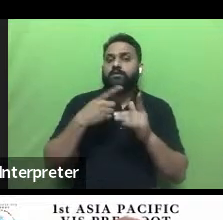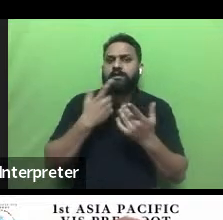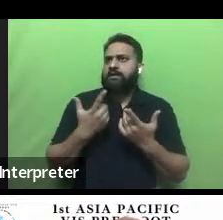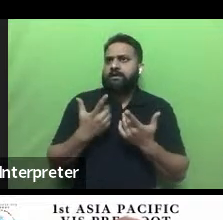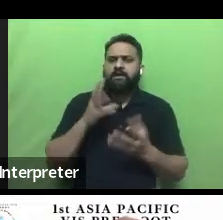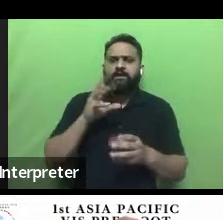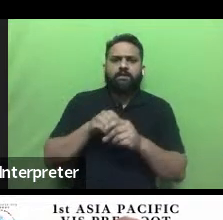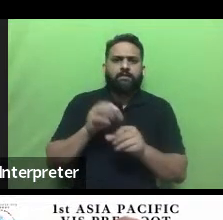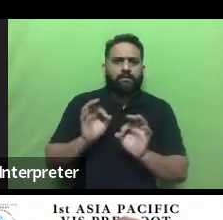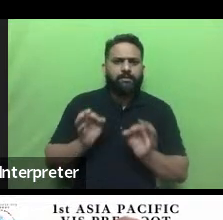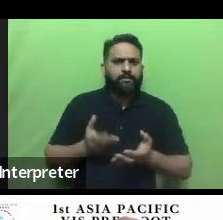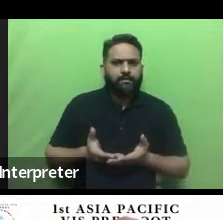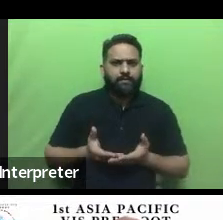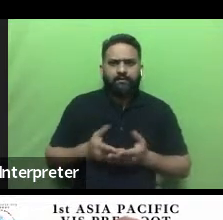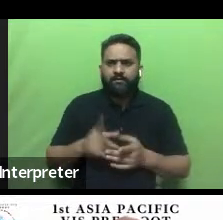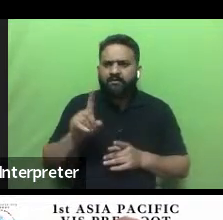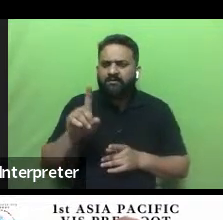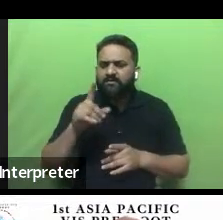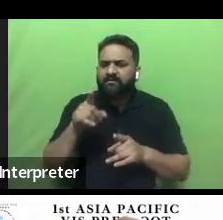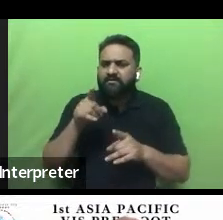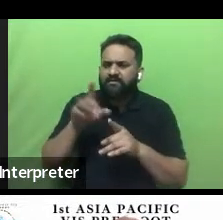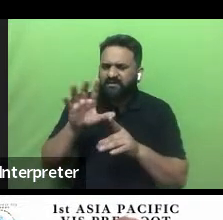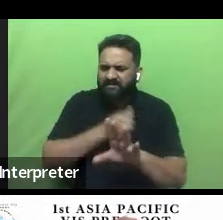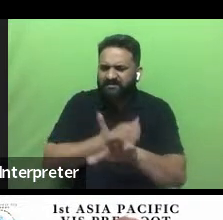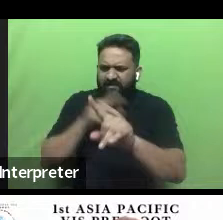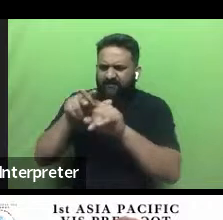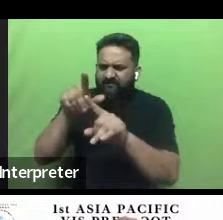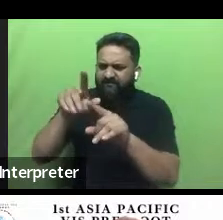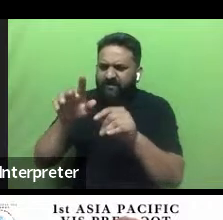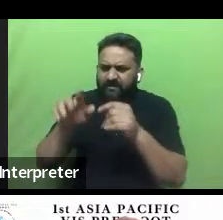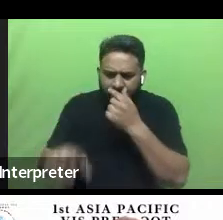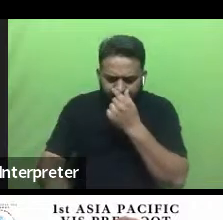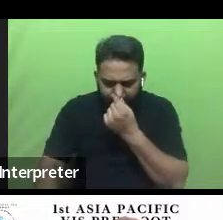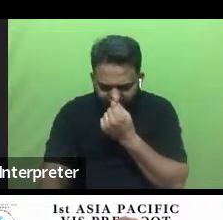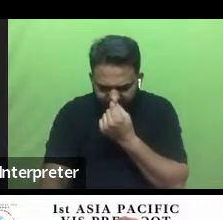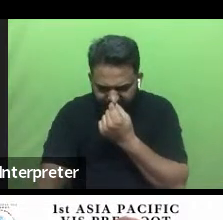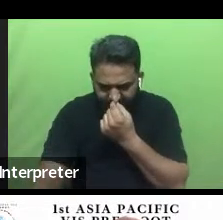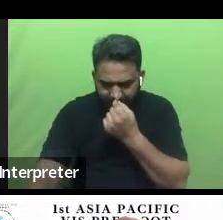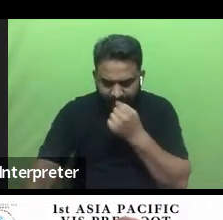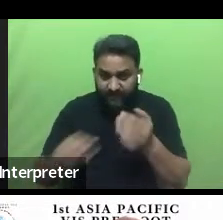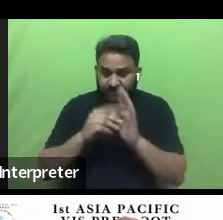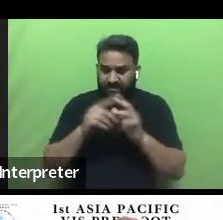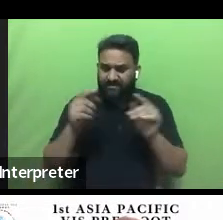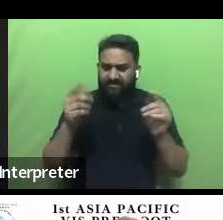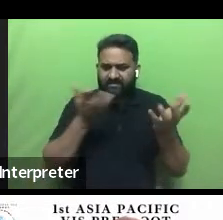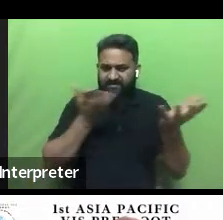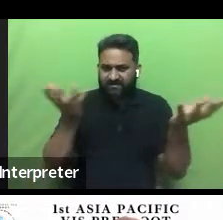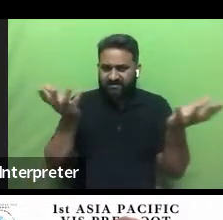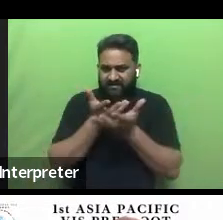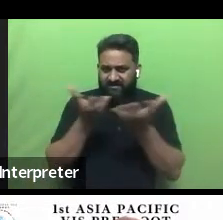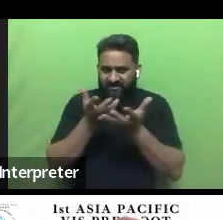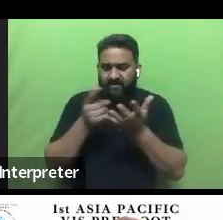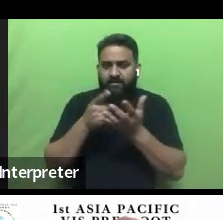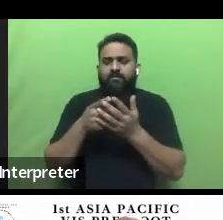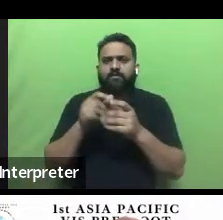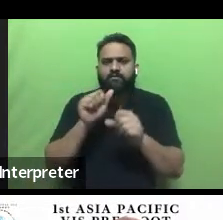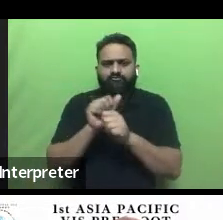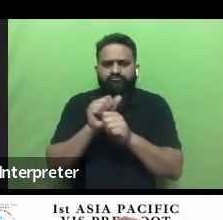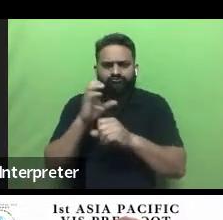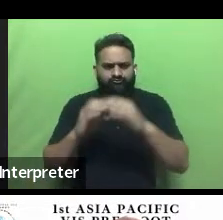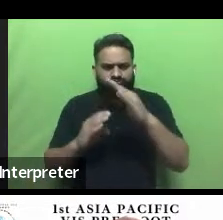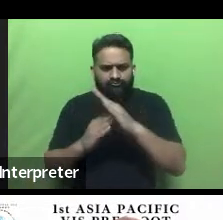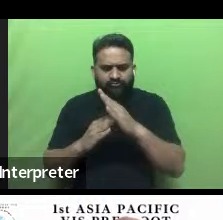included. What is your, sorry to interrupt, what is your stand on the discussion regarding the performance of contract by